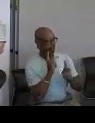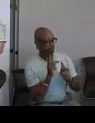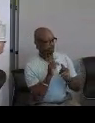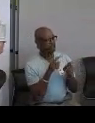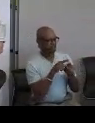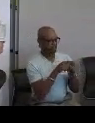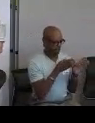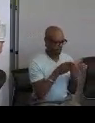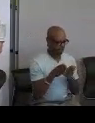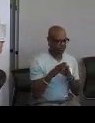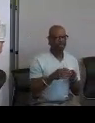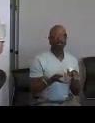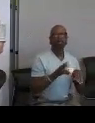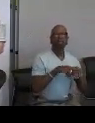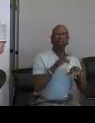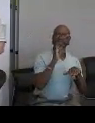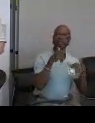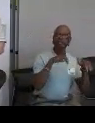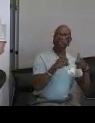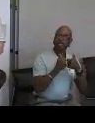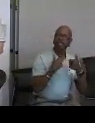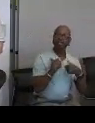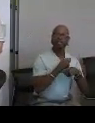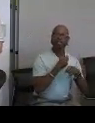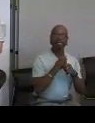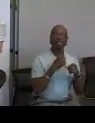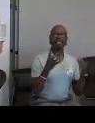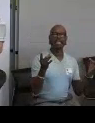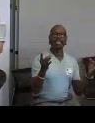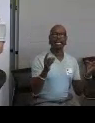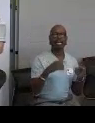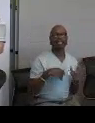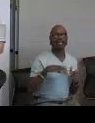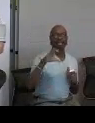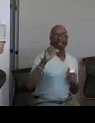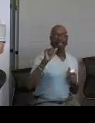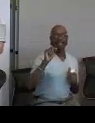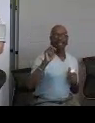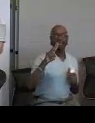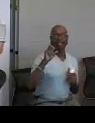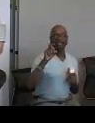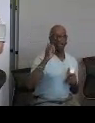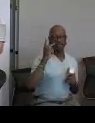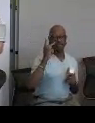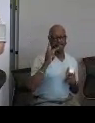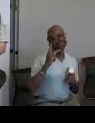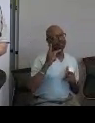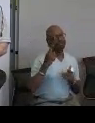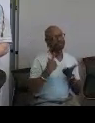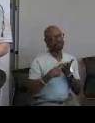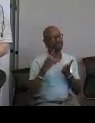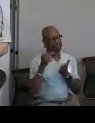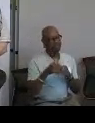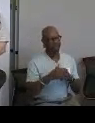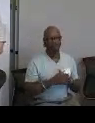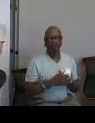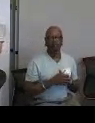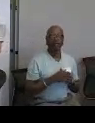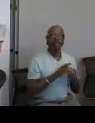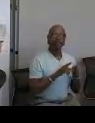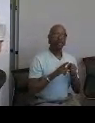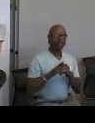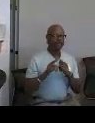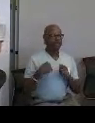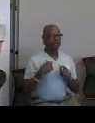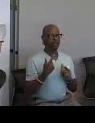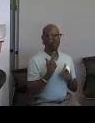of ways. Of course, there's the challenge of making a tactile canvas, which you'll hear more about later from Mike, but also just the low-hanging